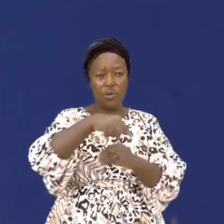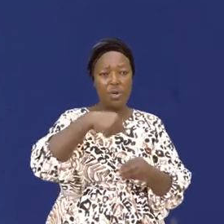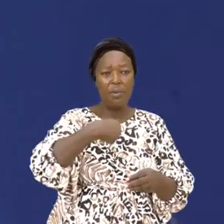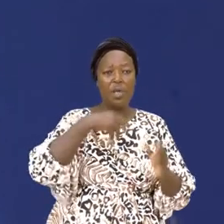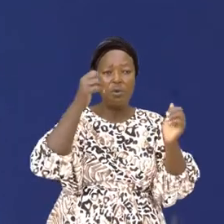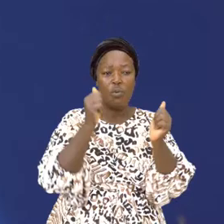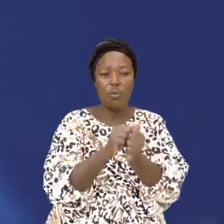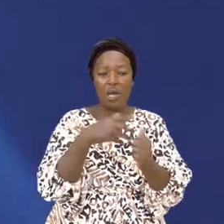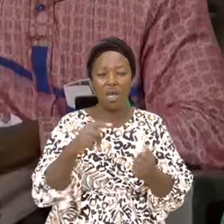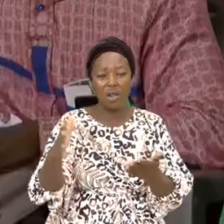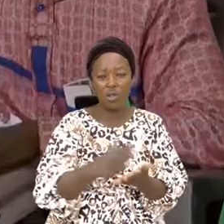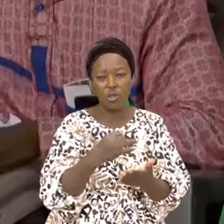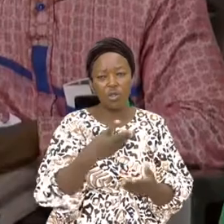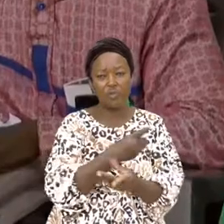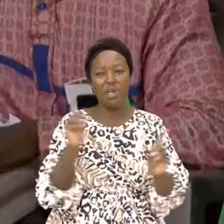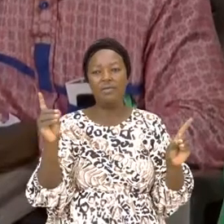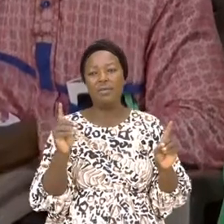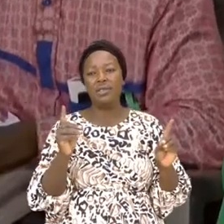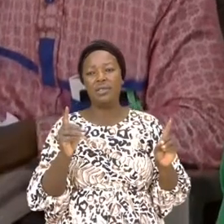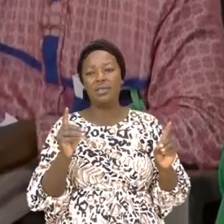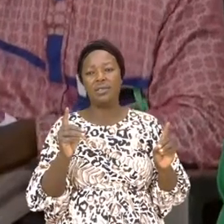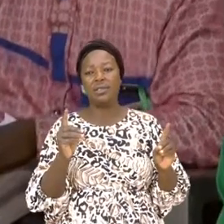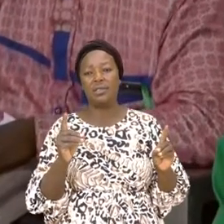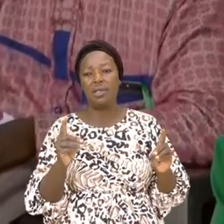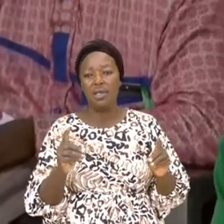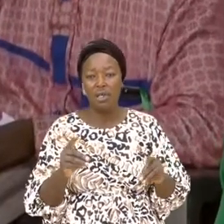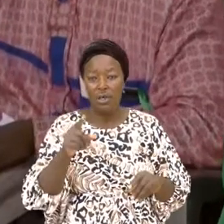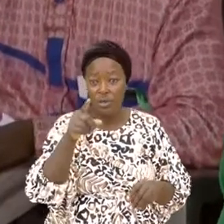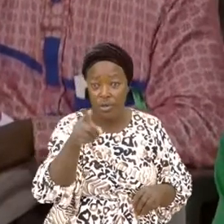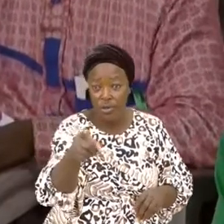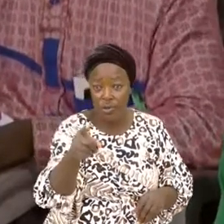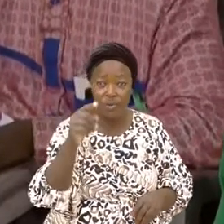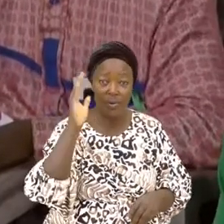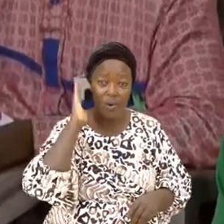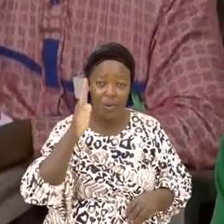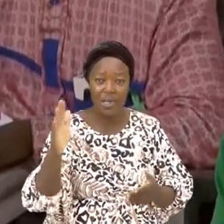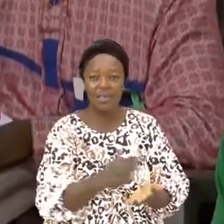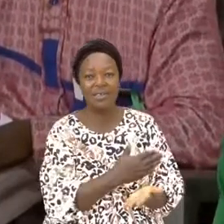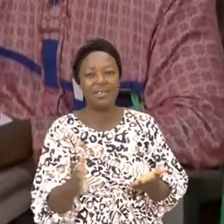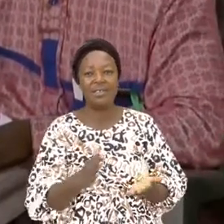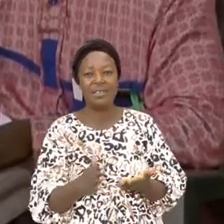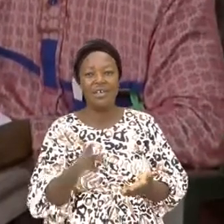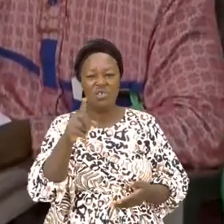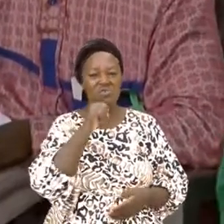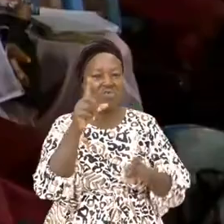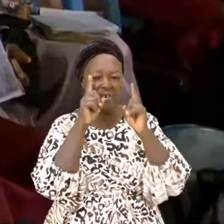of deliverance. You will sing. You will not